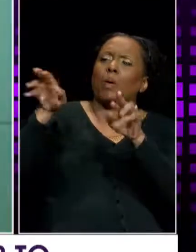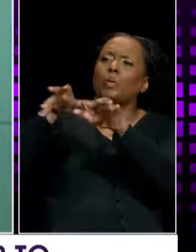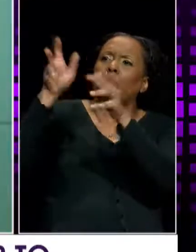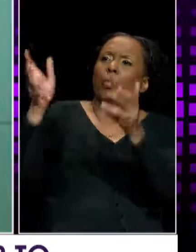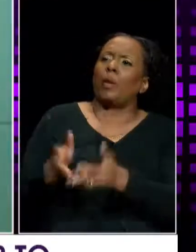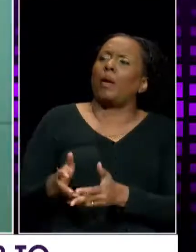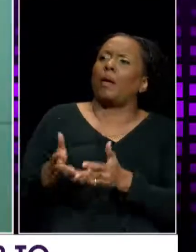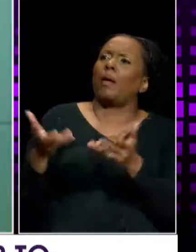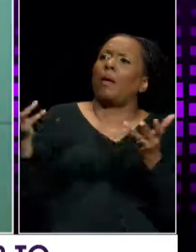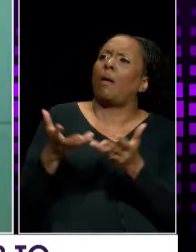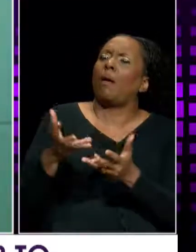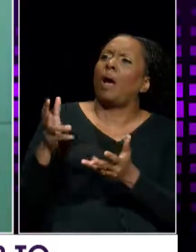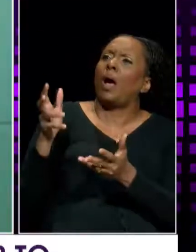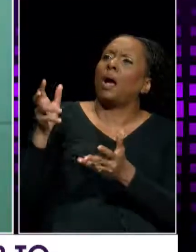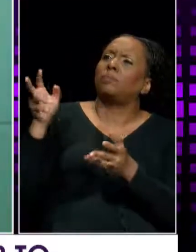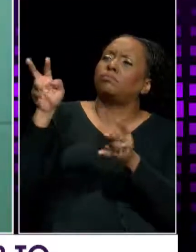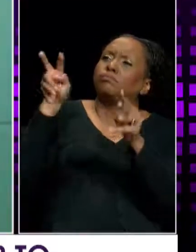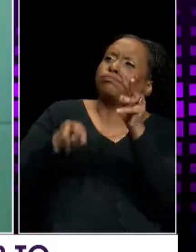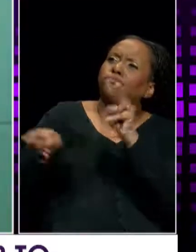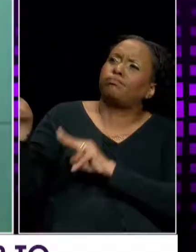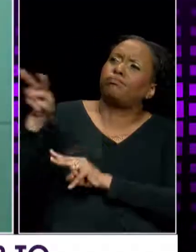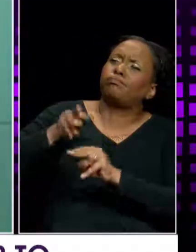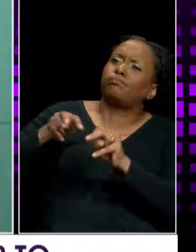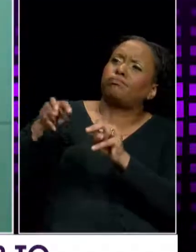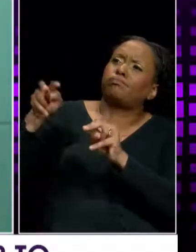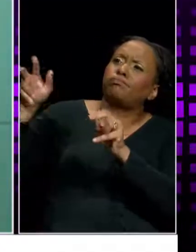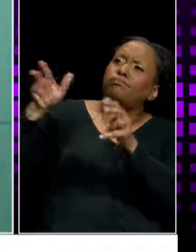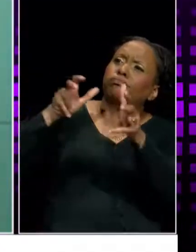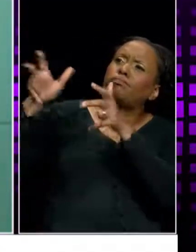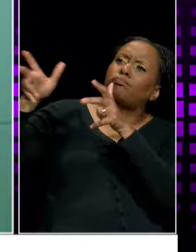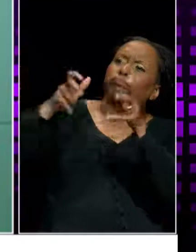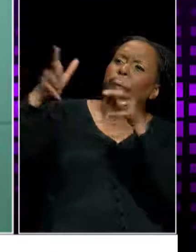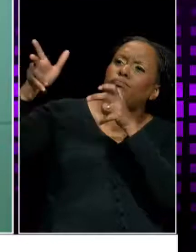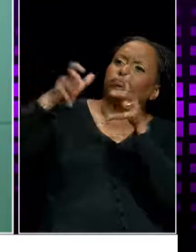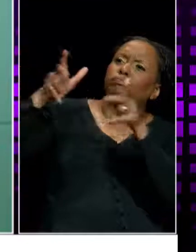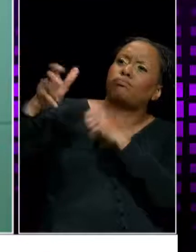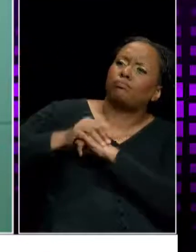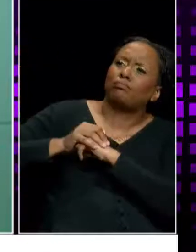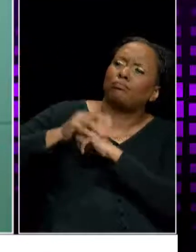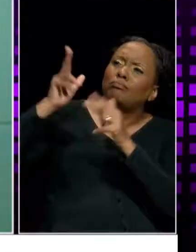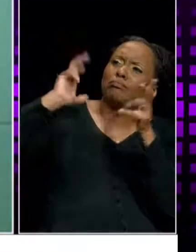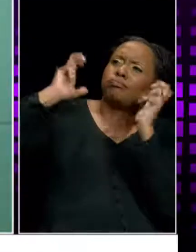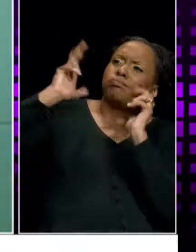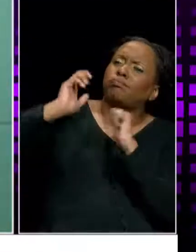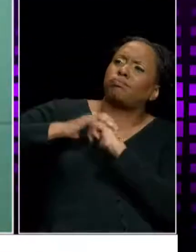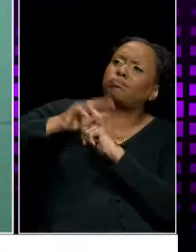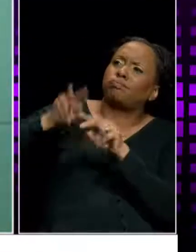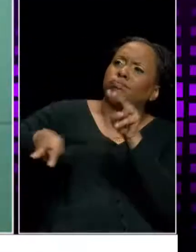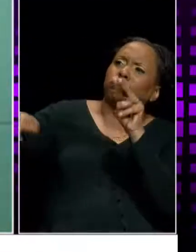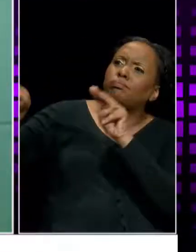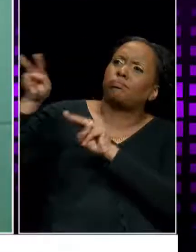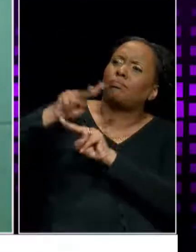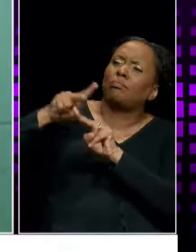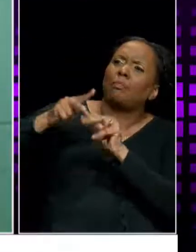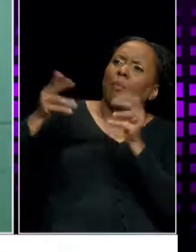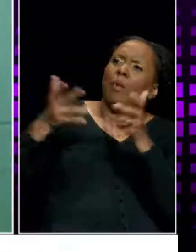and not try to copy exactly, but see how it can be adapted. Would it work here? Do we need it?